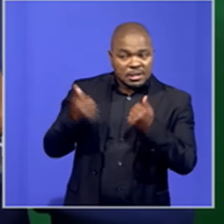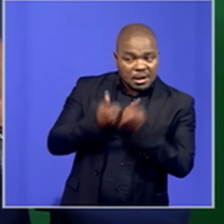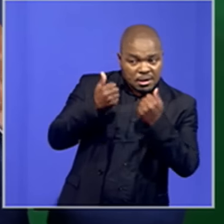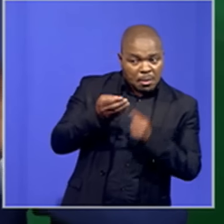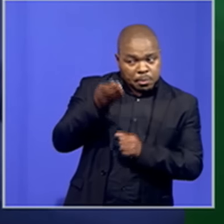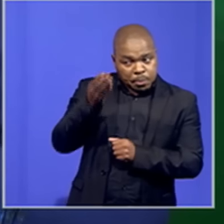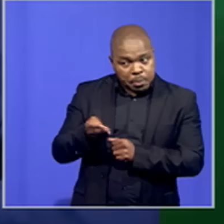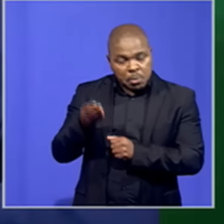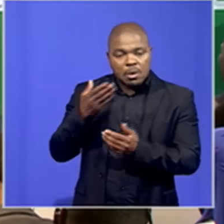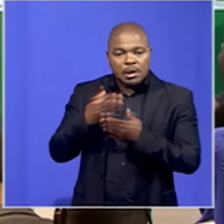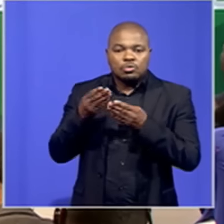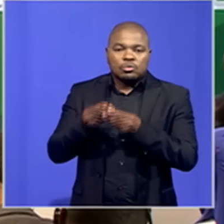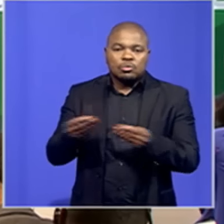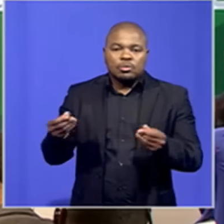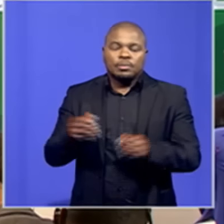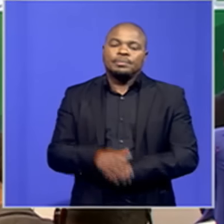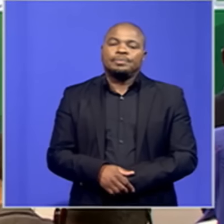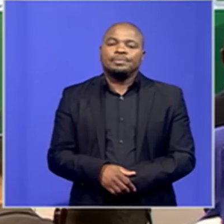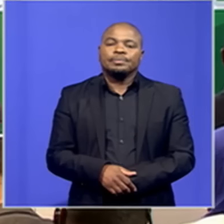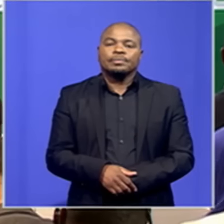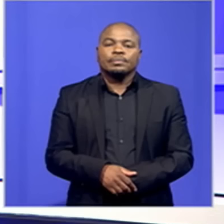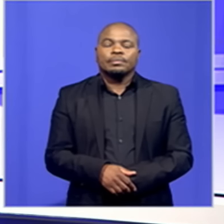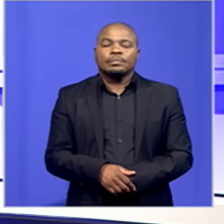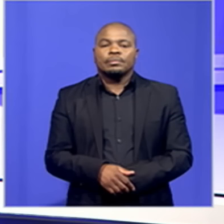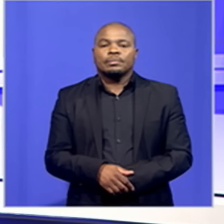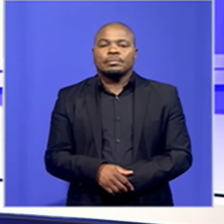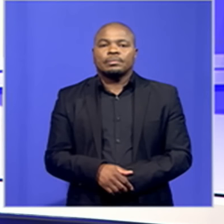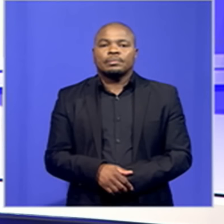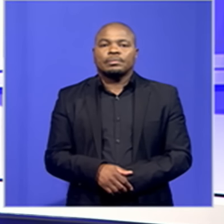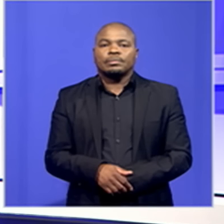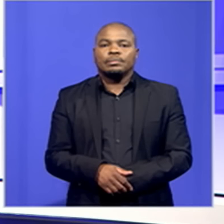goreng di tla nna teng ba lebana le tsone.